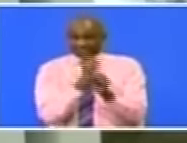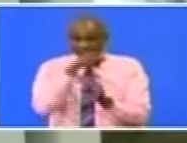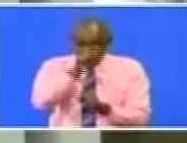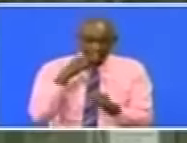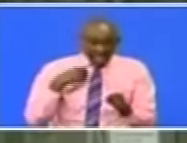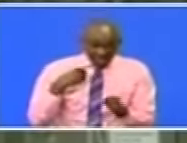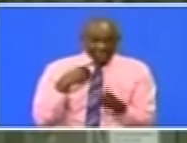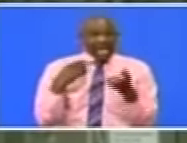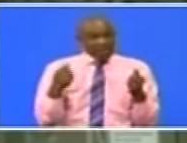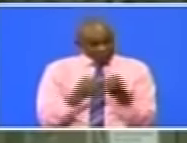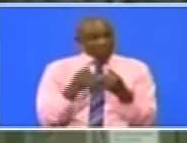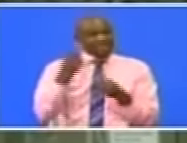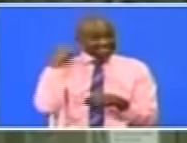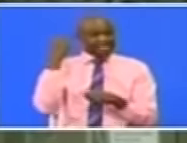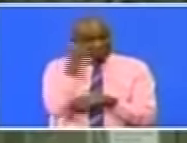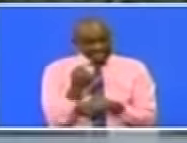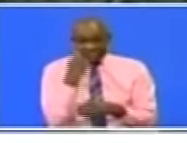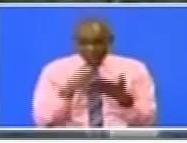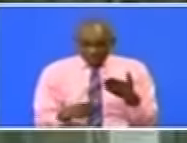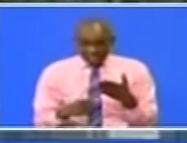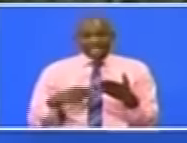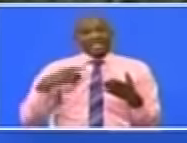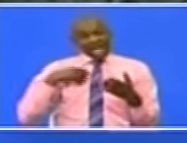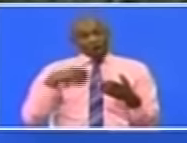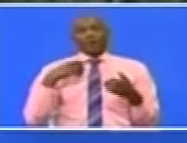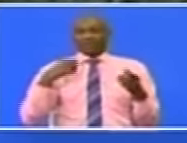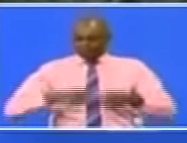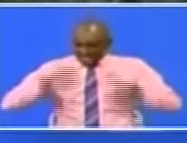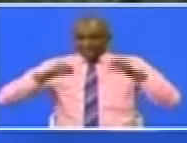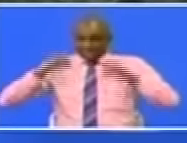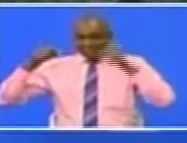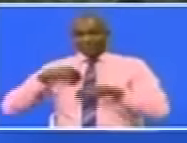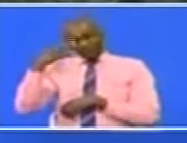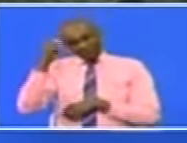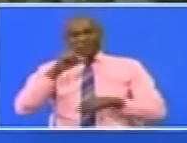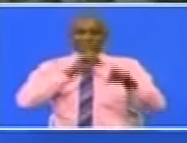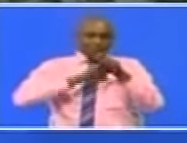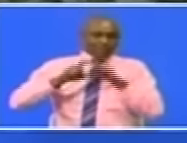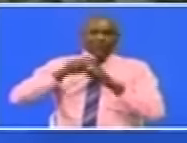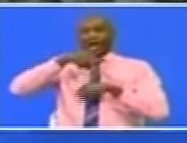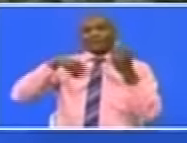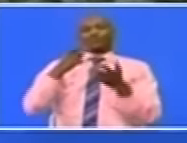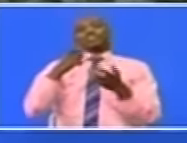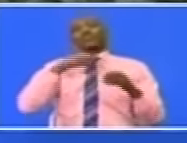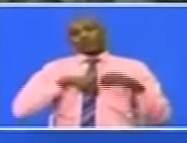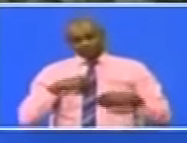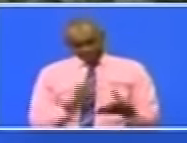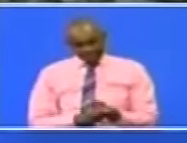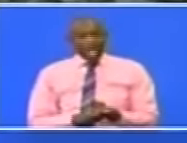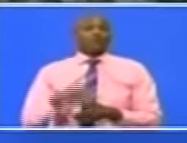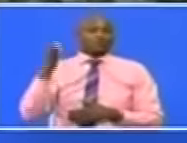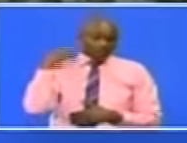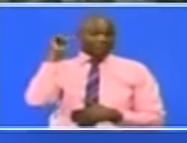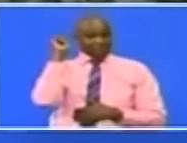global headlines since last May, when authorities arrested FIFA officials and others in Zurich on corruption charges. Former president of FIFA,